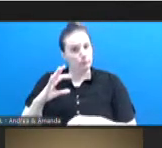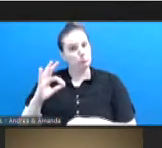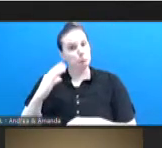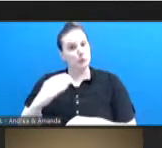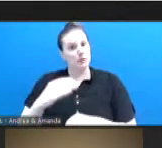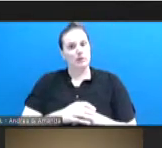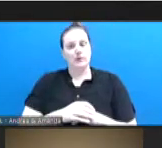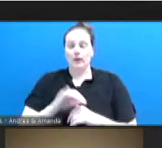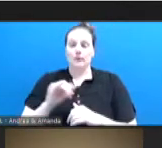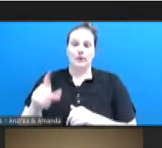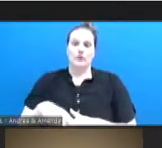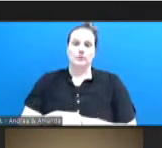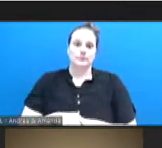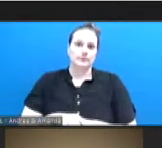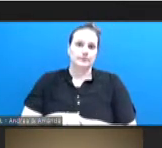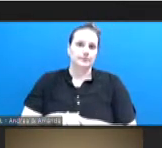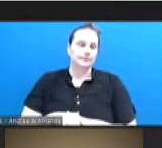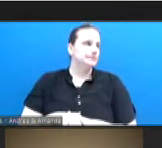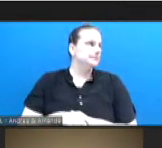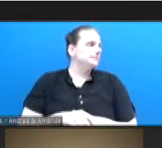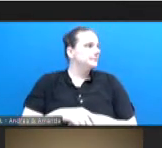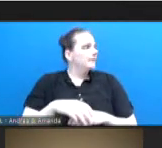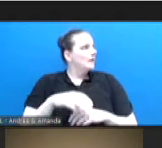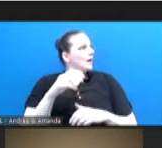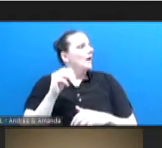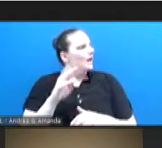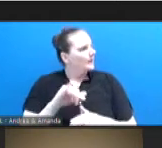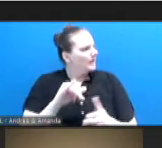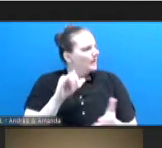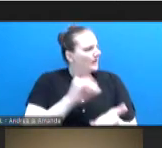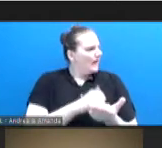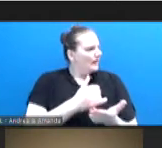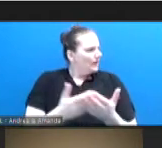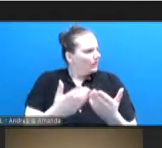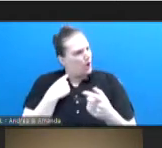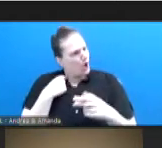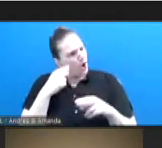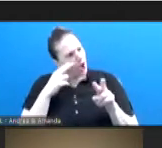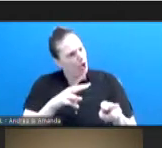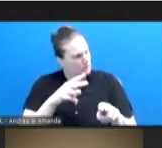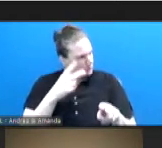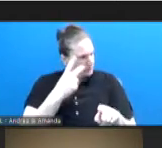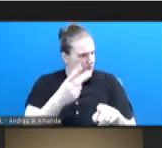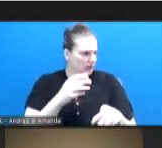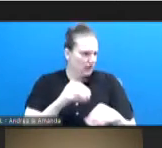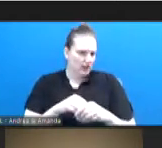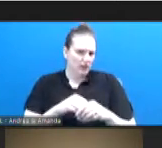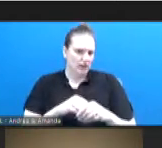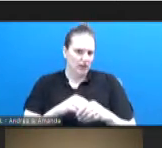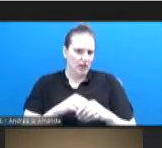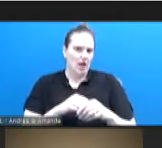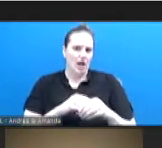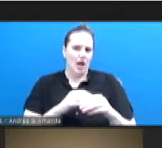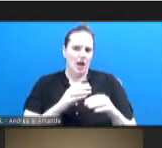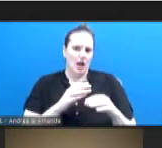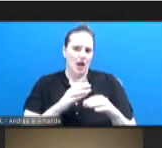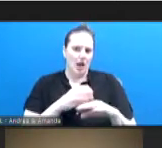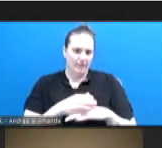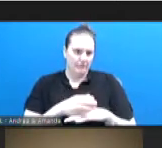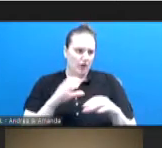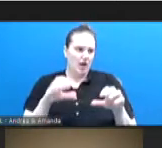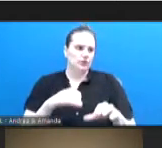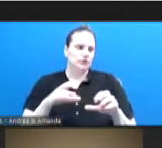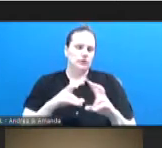that was my question. And Amy, those are things I think we are looking to see in the after action assessment,